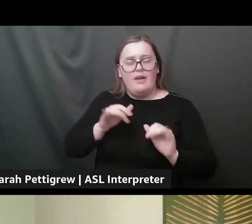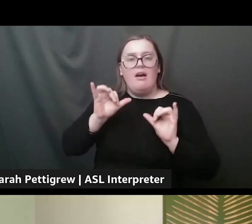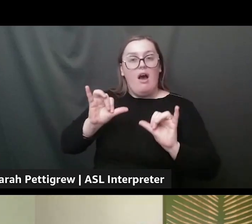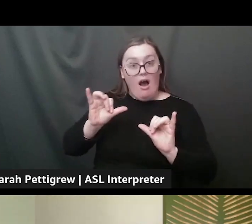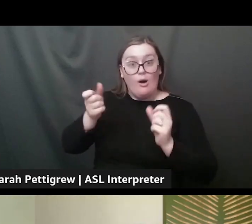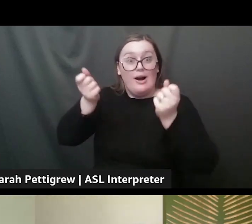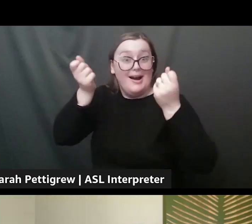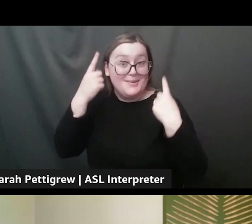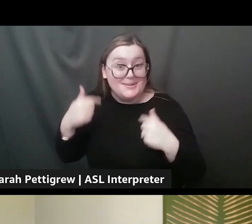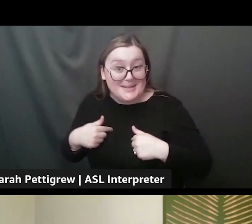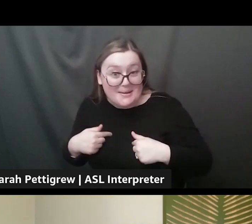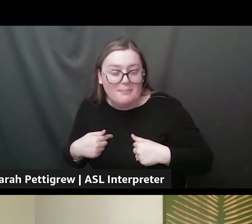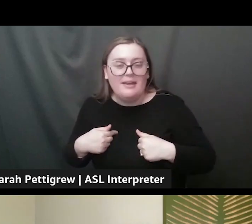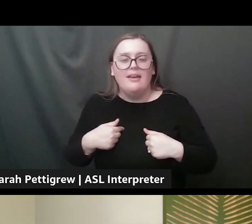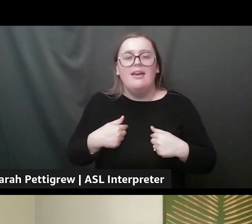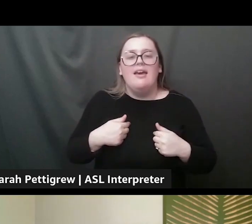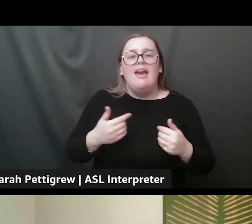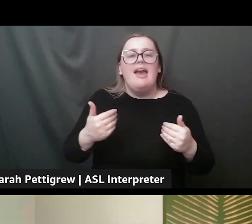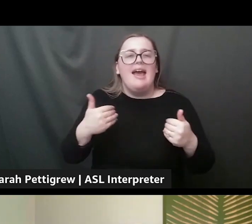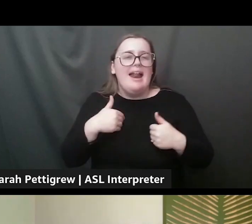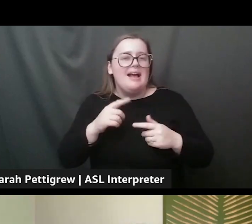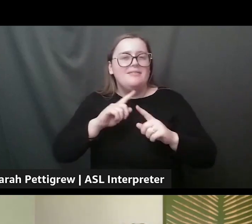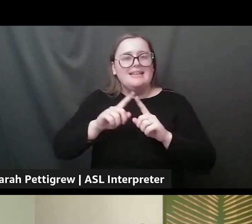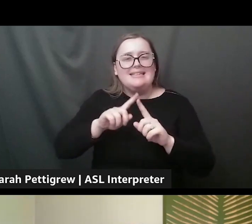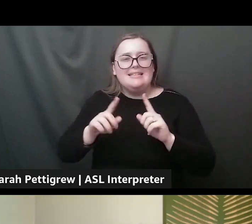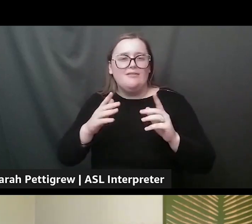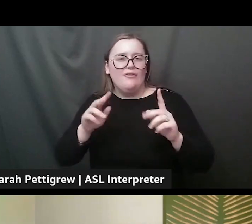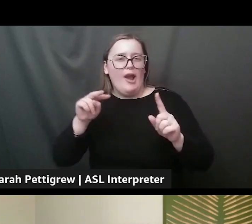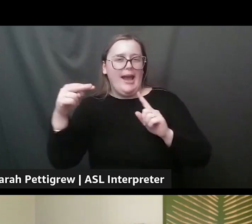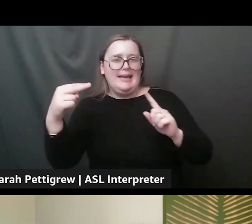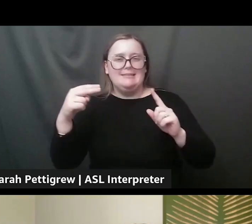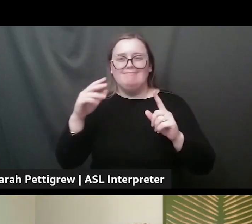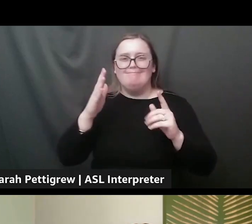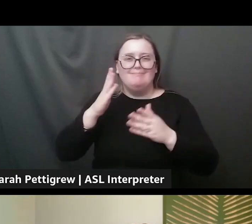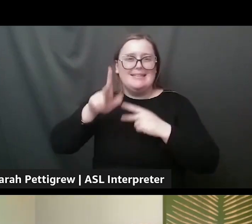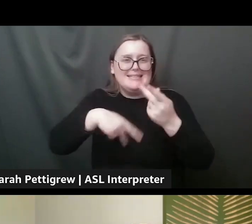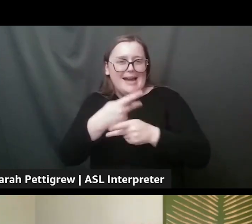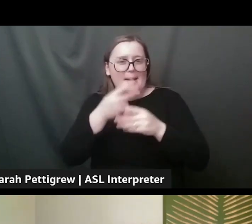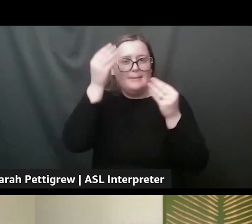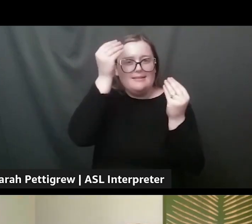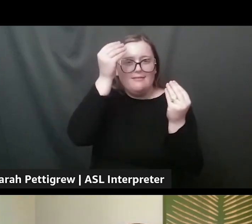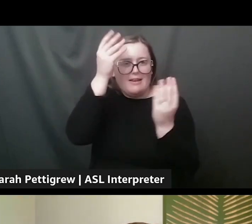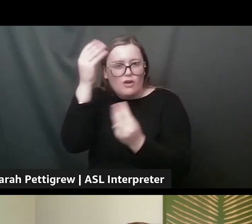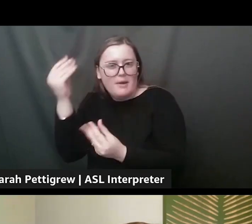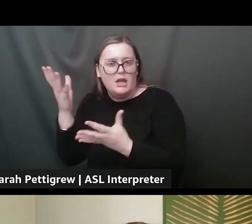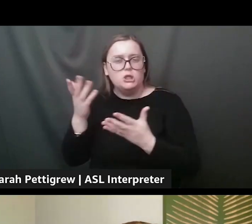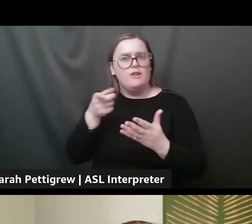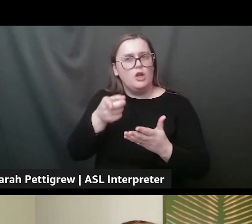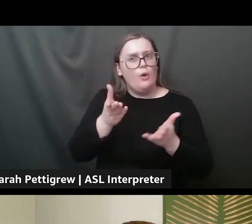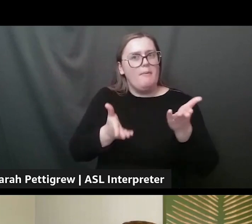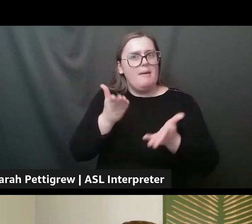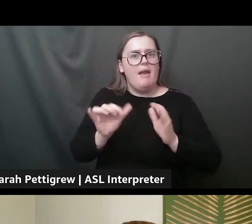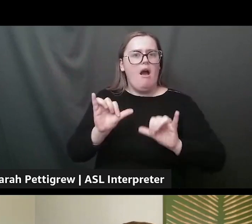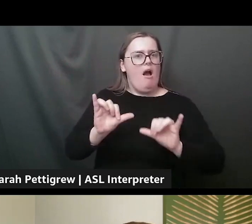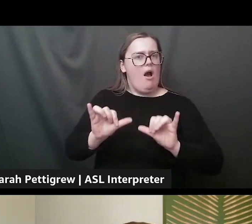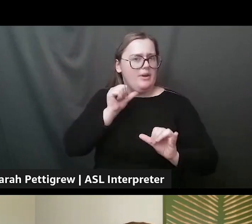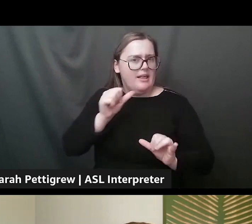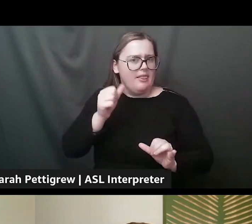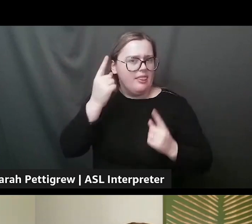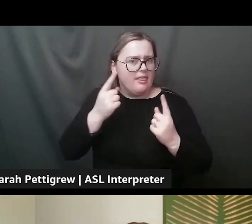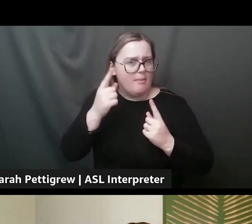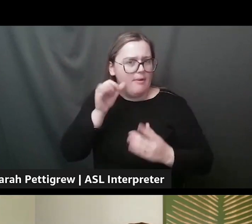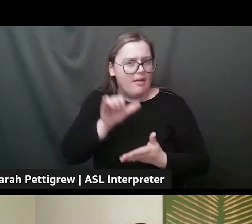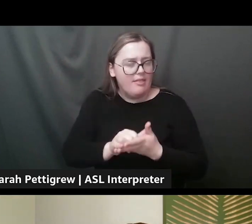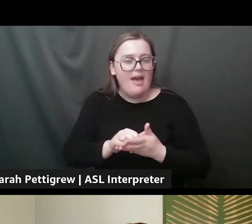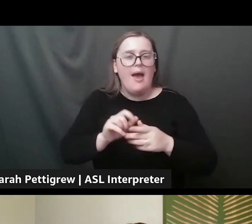like bringing in different dimensionalities of information that you might not have thought about. They're not as good